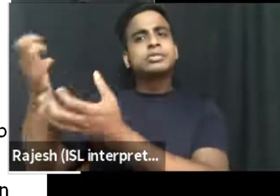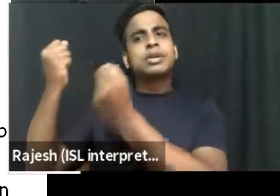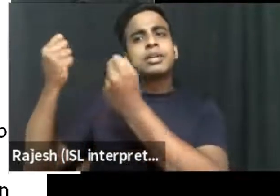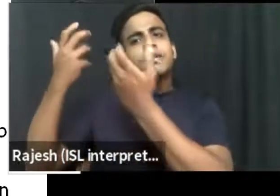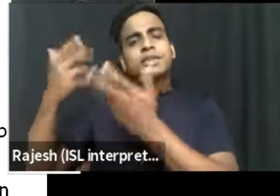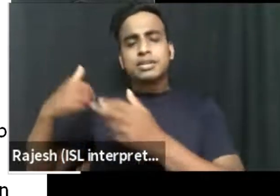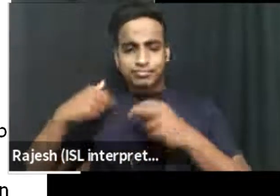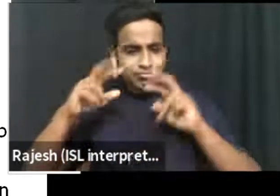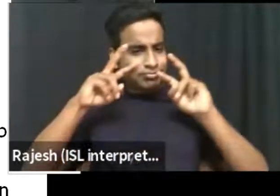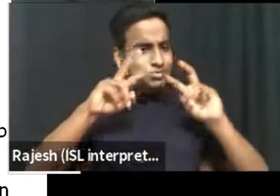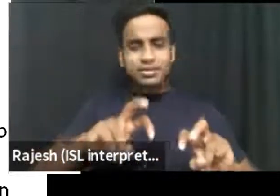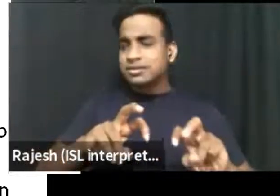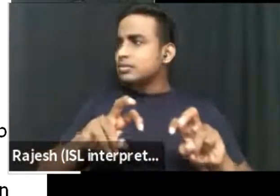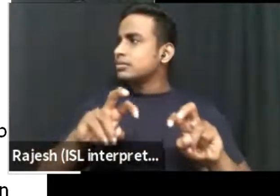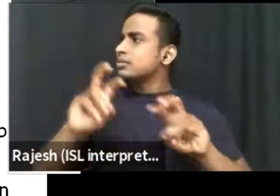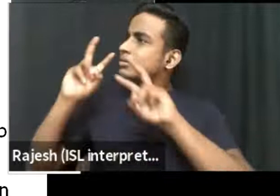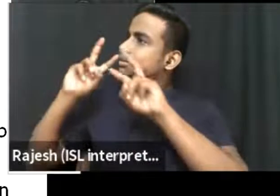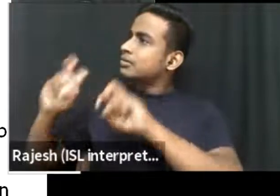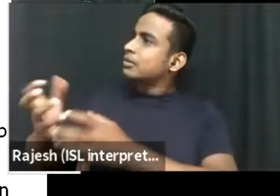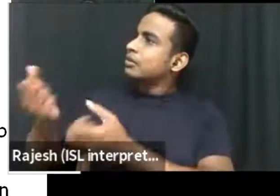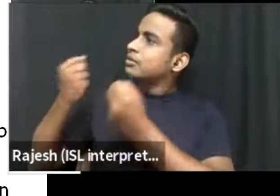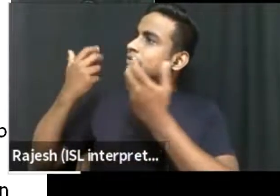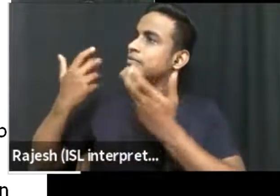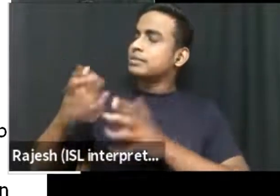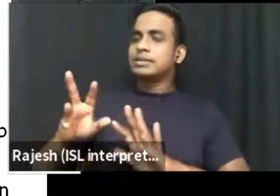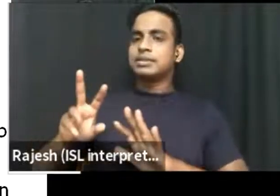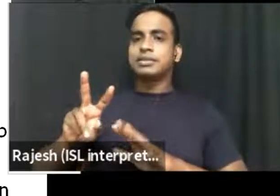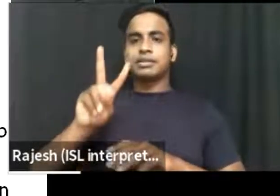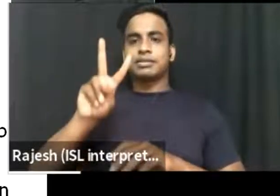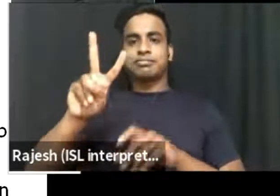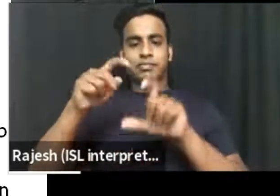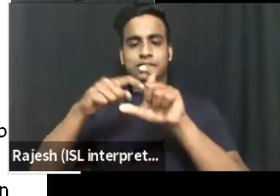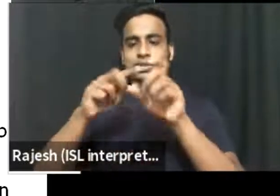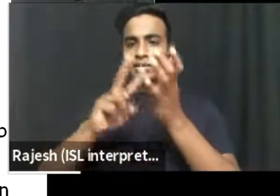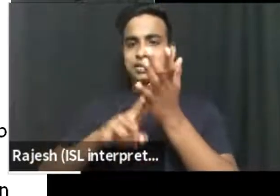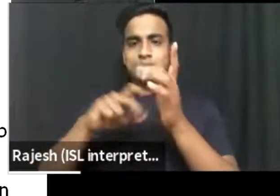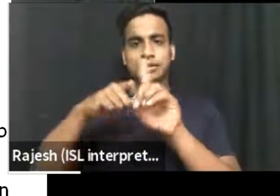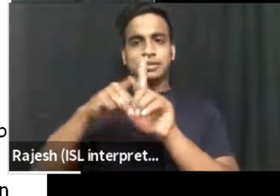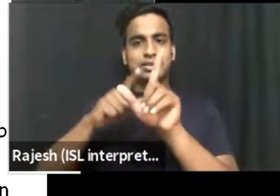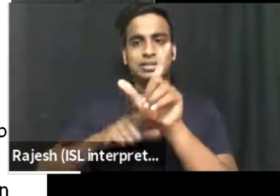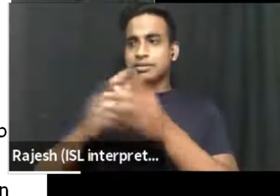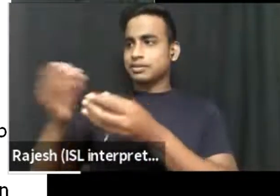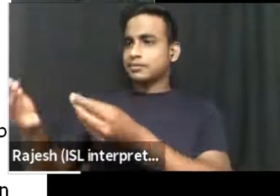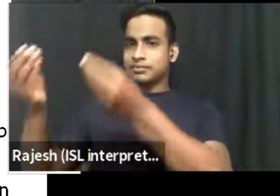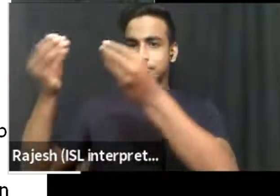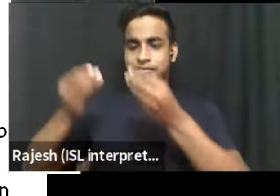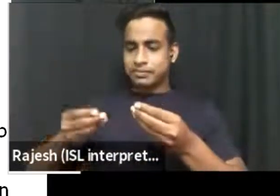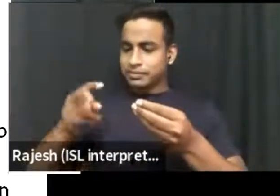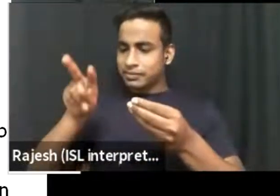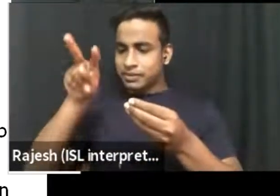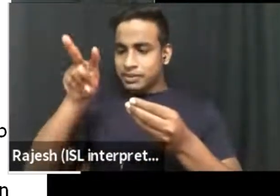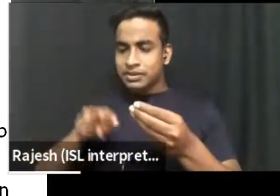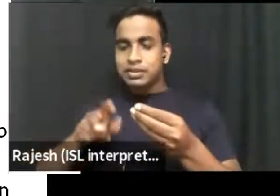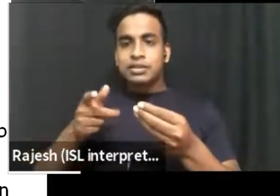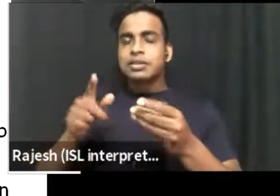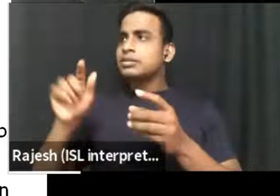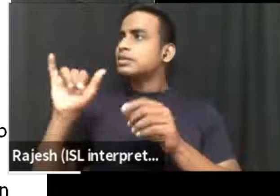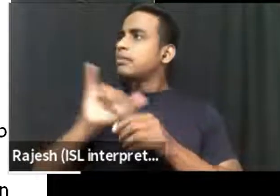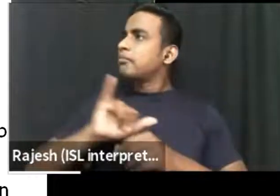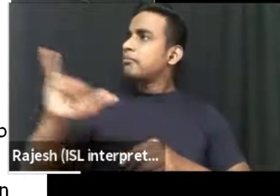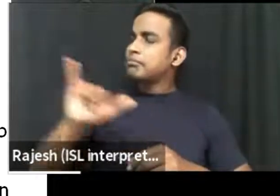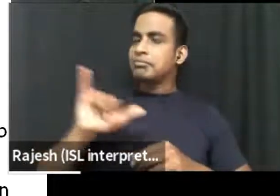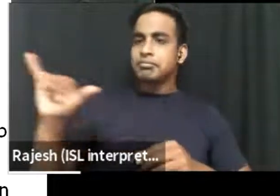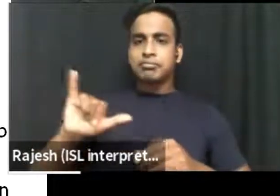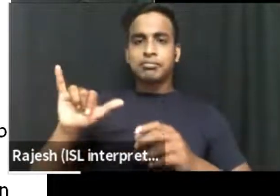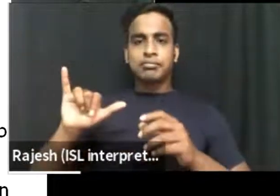capture, and they are saying that. And then Venki had to bring us and point to us that, but it does not